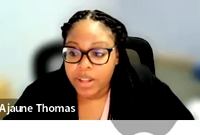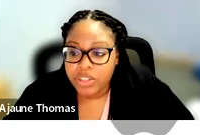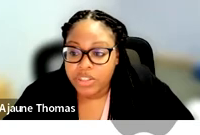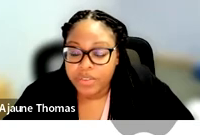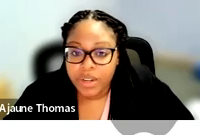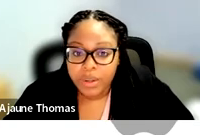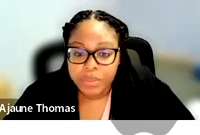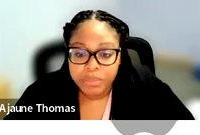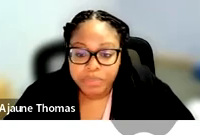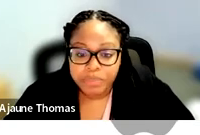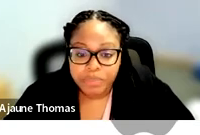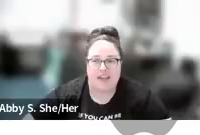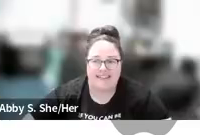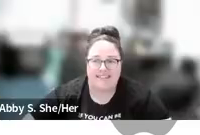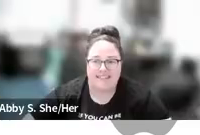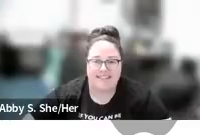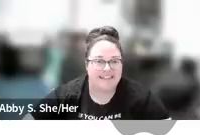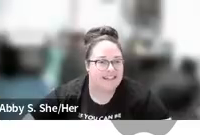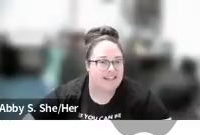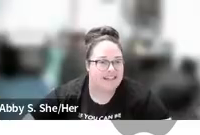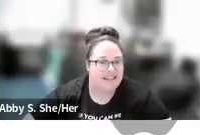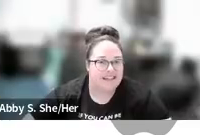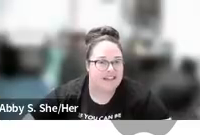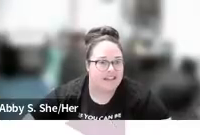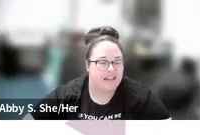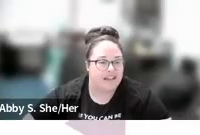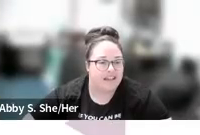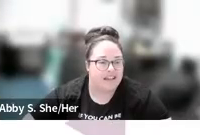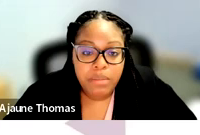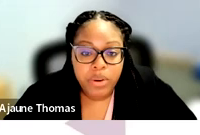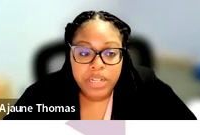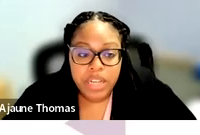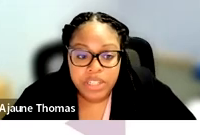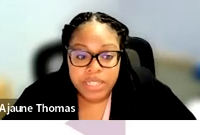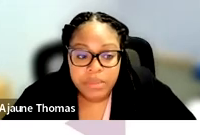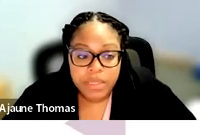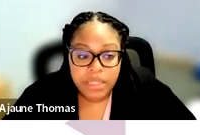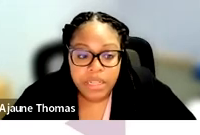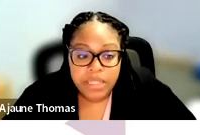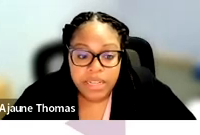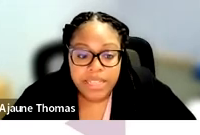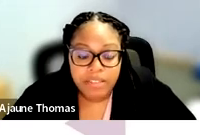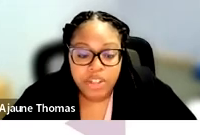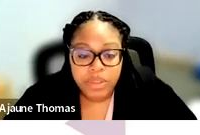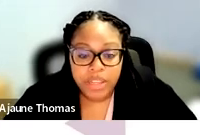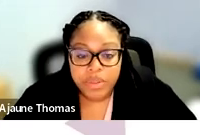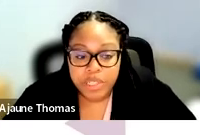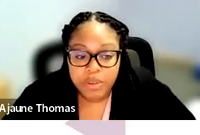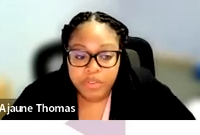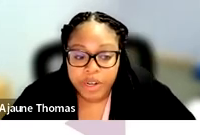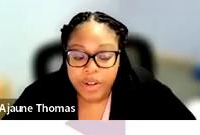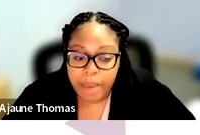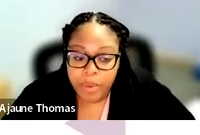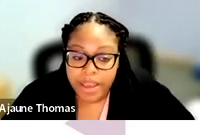back and watch the video. Okay. So as far as fine motor and touch accessibility, studies have shown that